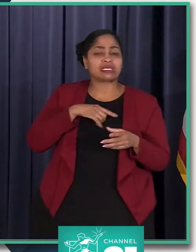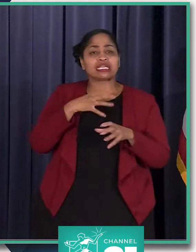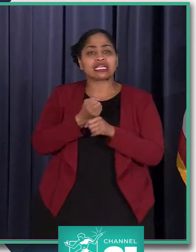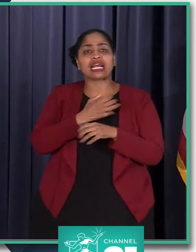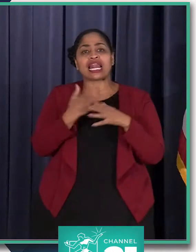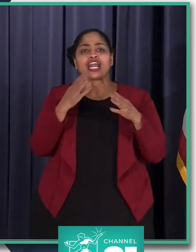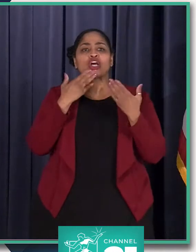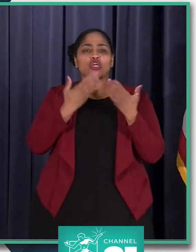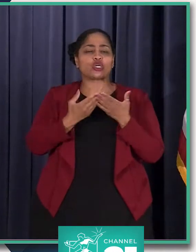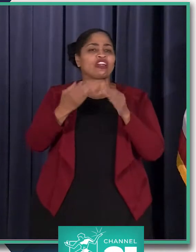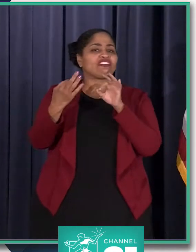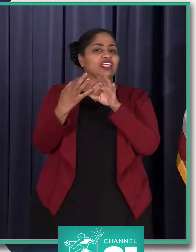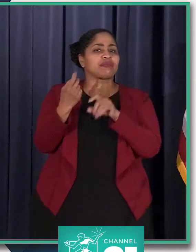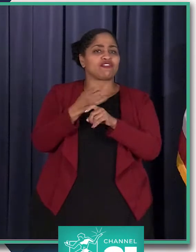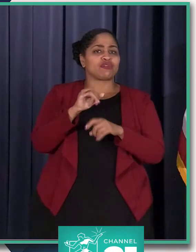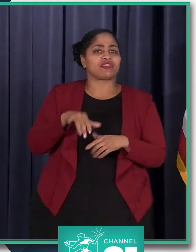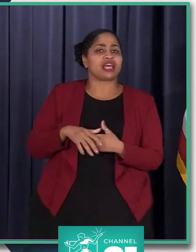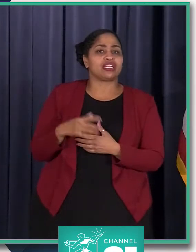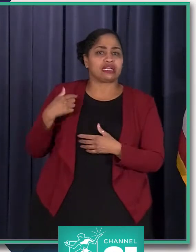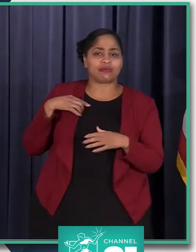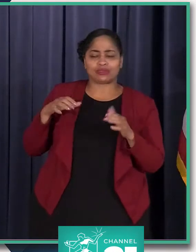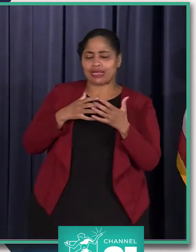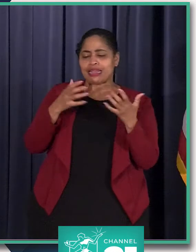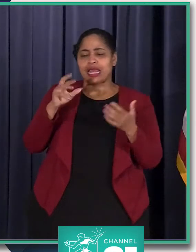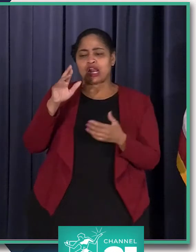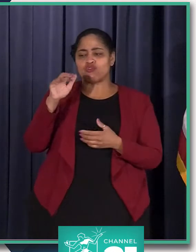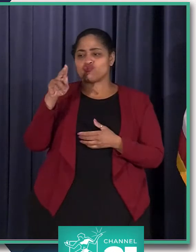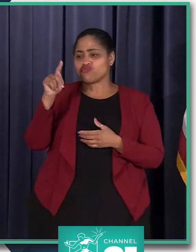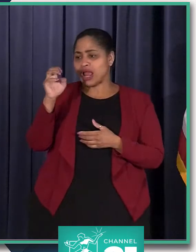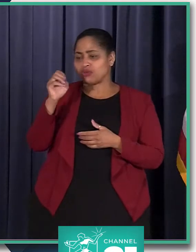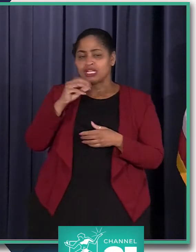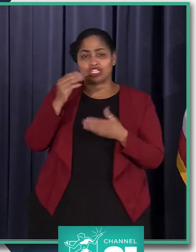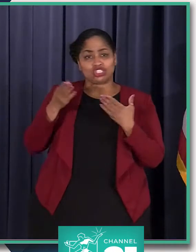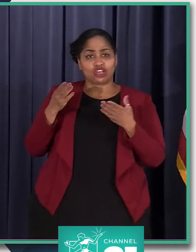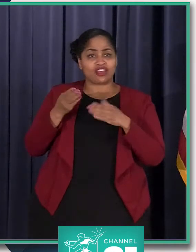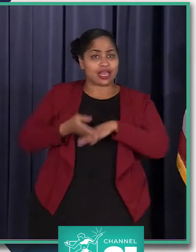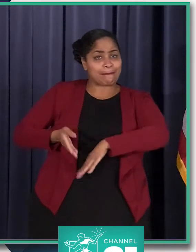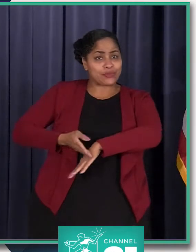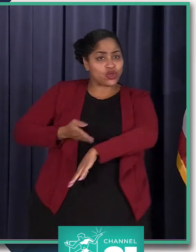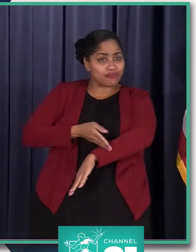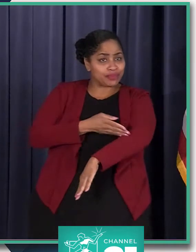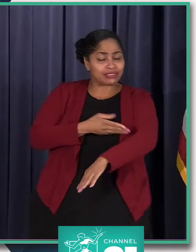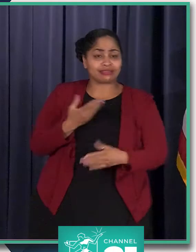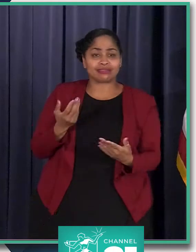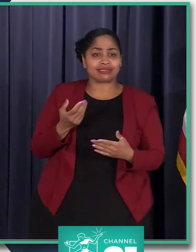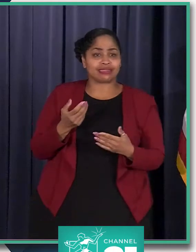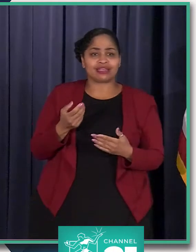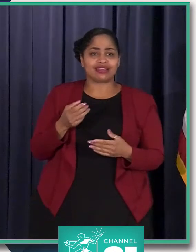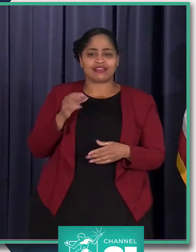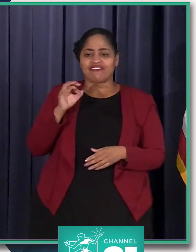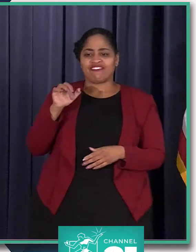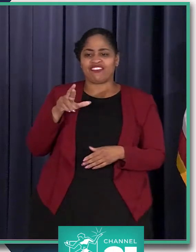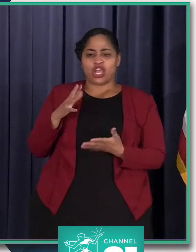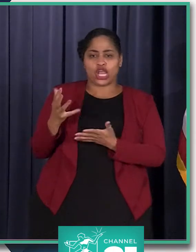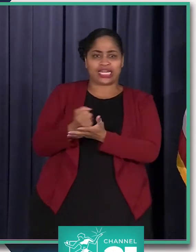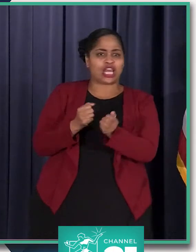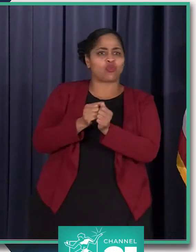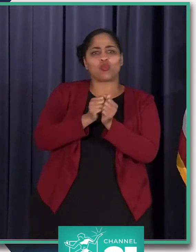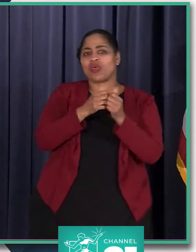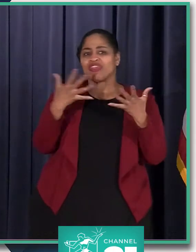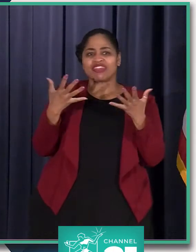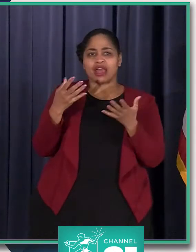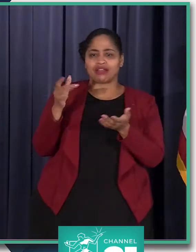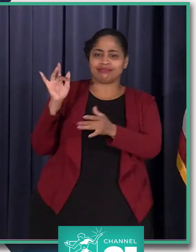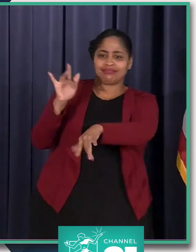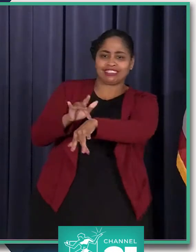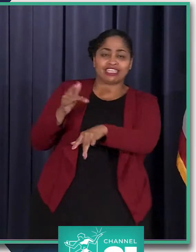great feedback. We're doing a lot of routing and service improvements. Contactless fare collection research. I mean, I've